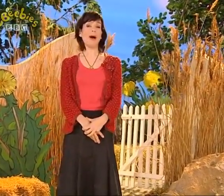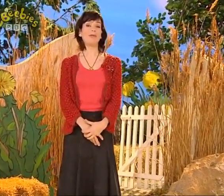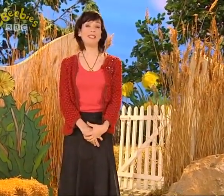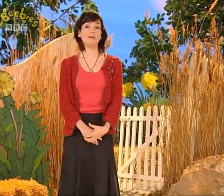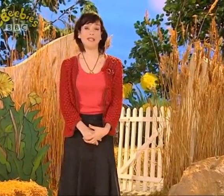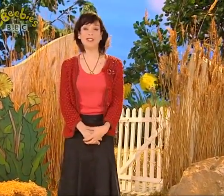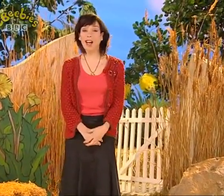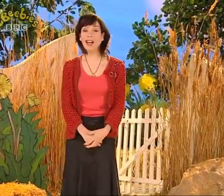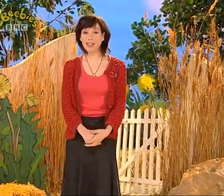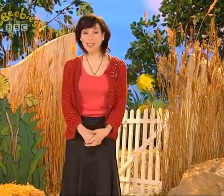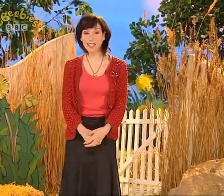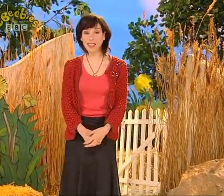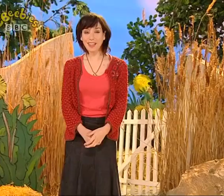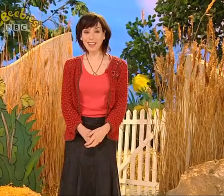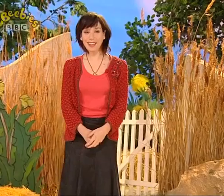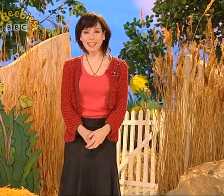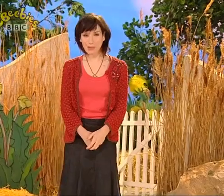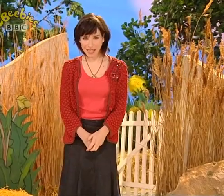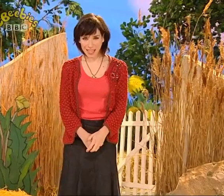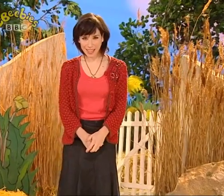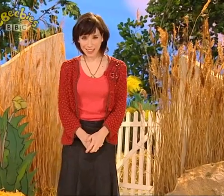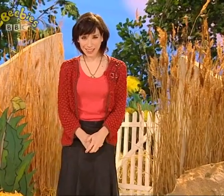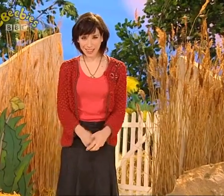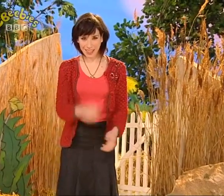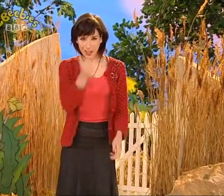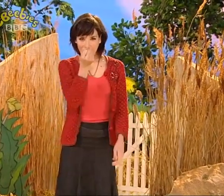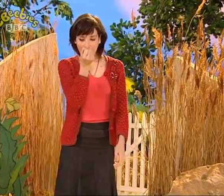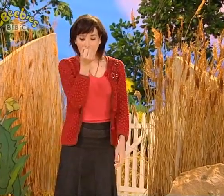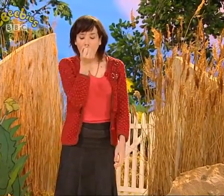about Humpty Dumpty's shy little sister, Dimity.